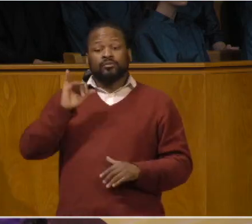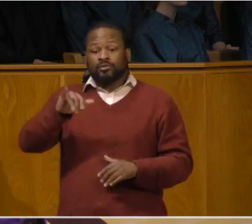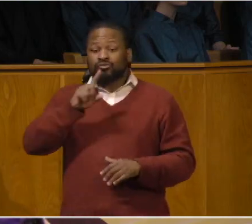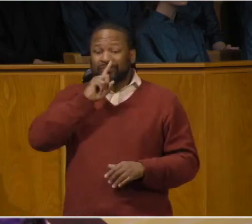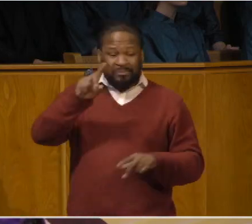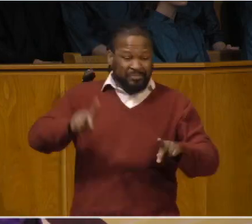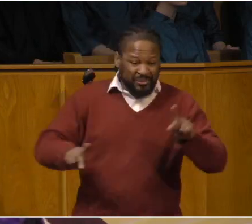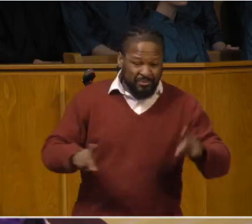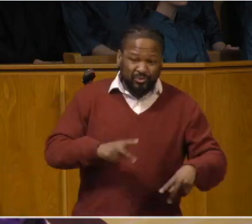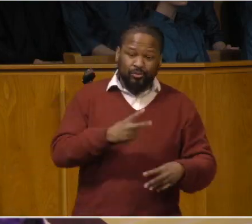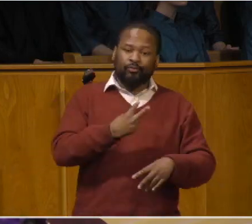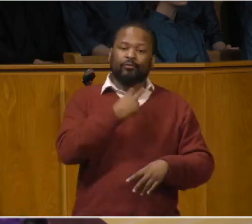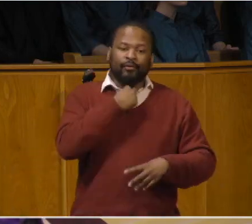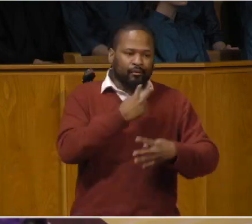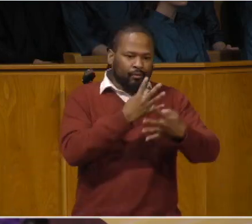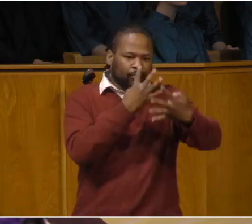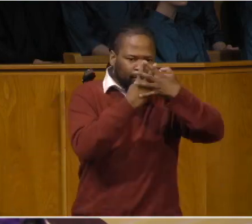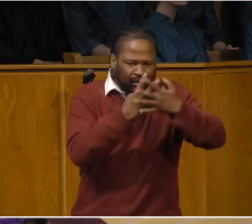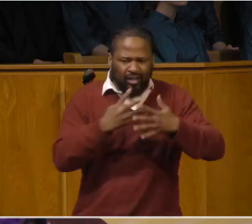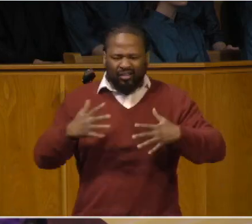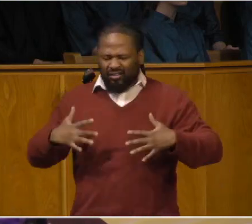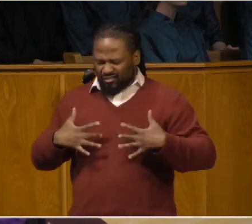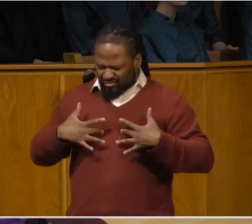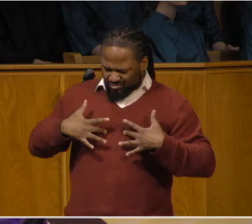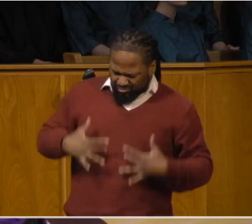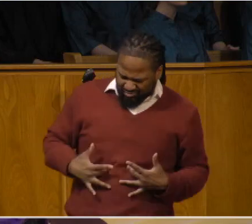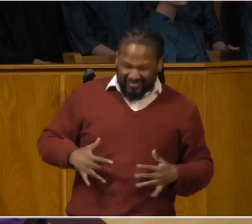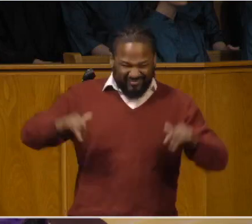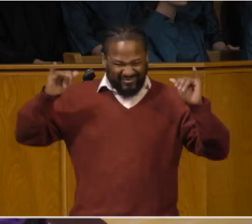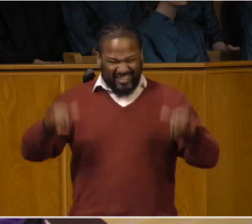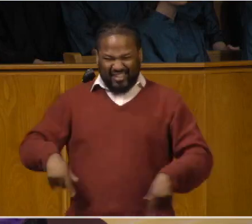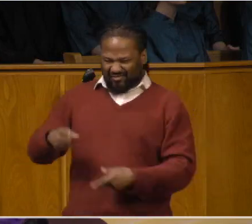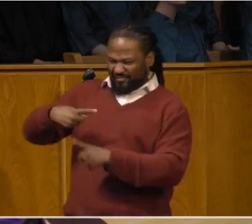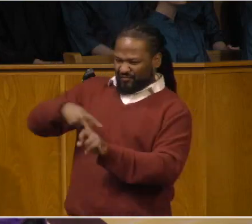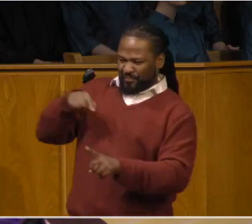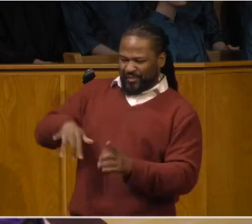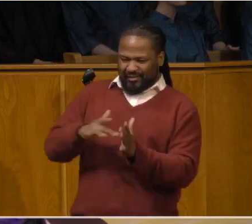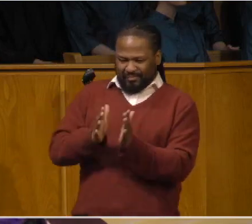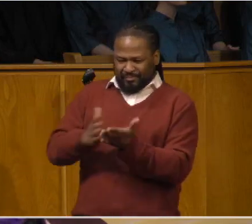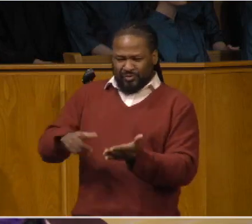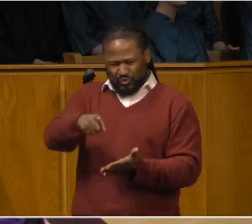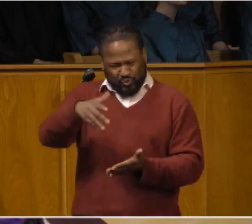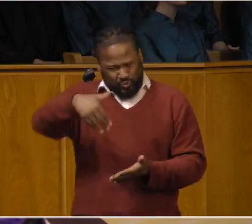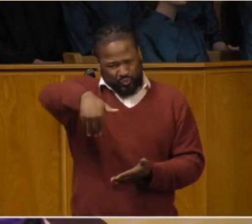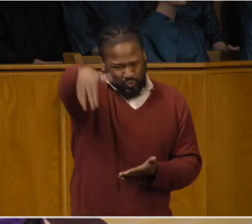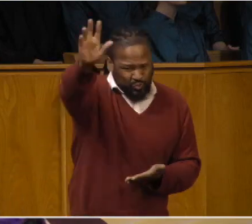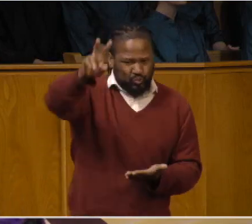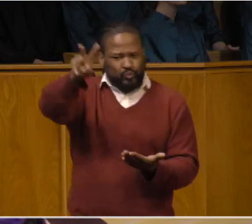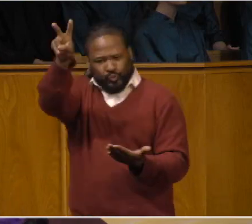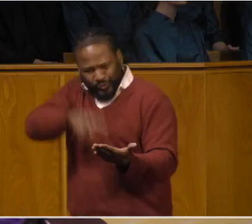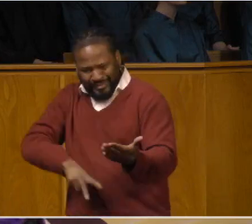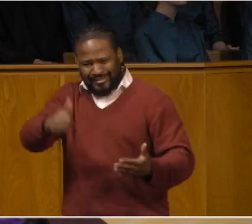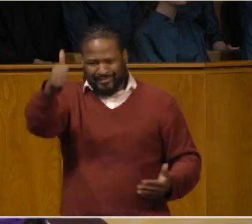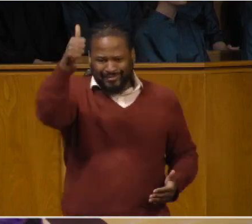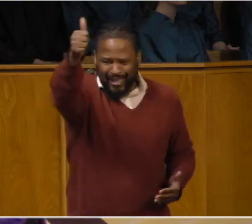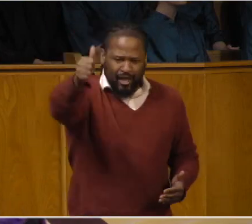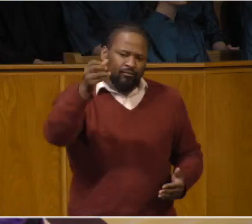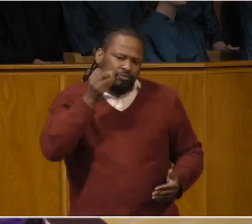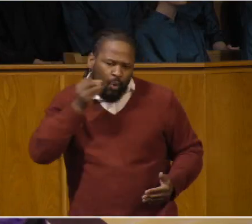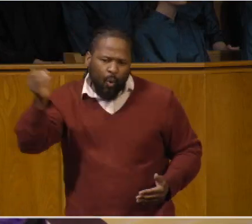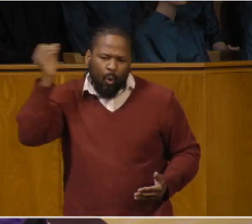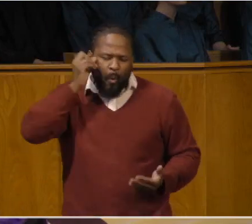captivity, the downtrodden, and how God loves justice and what is right. Read it in its entirety when you get